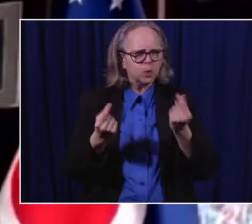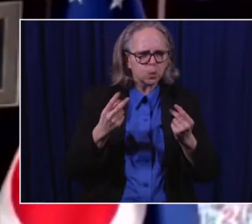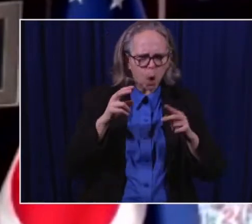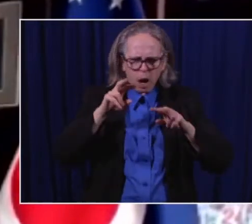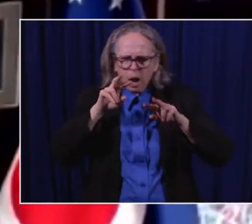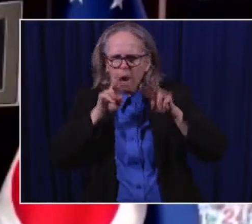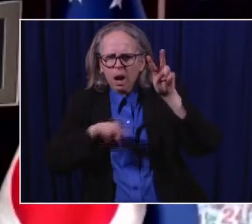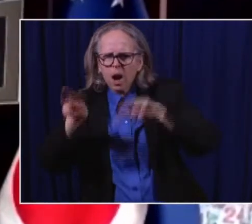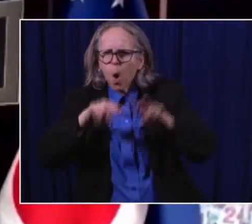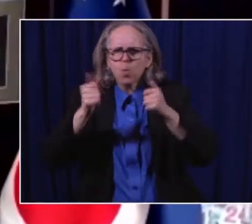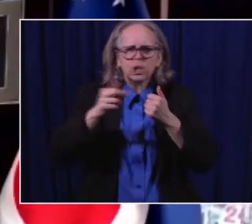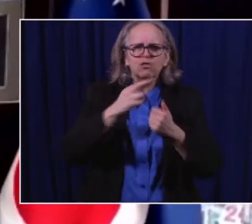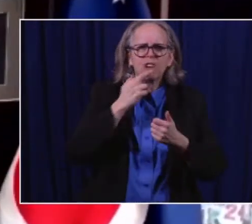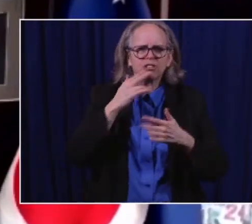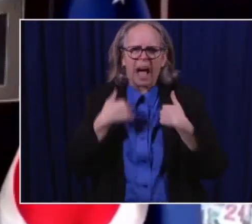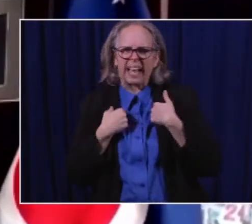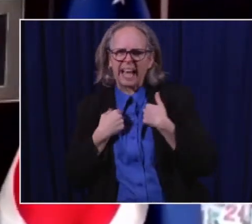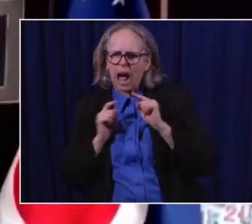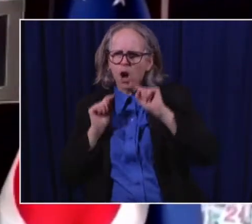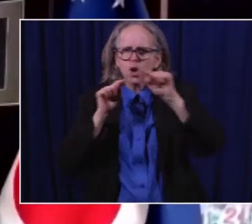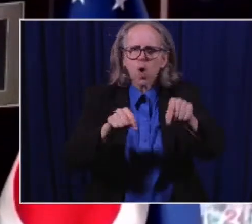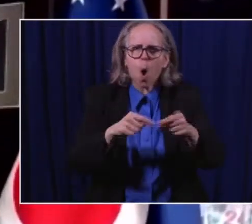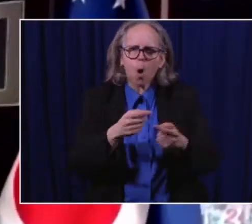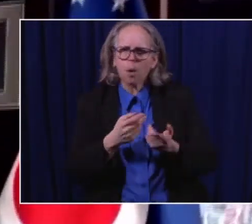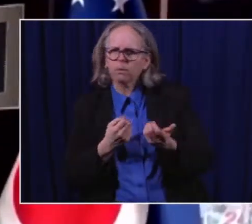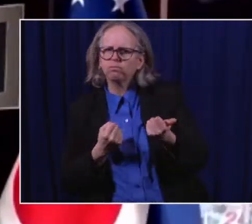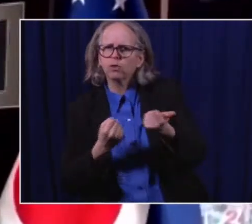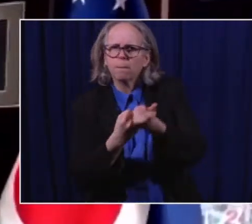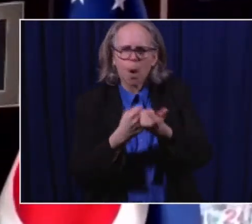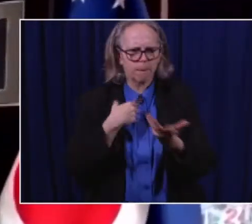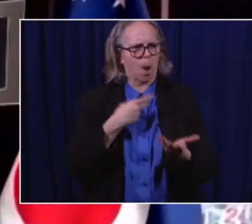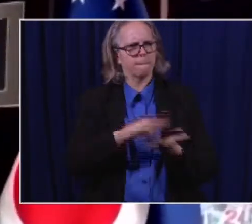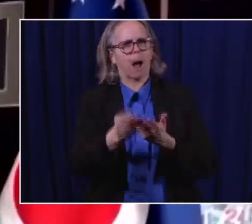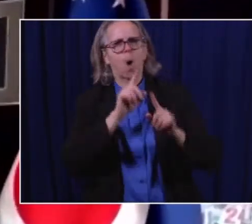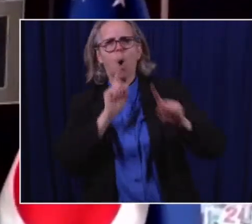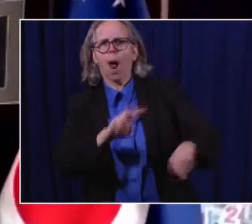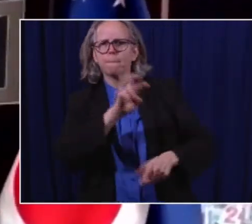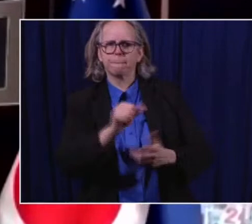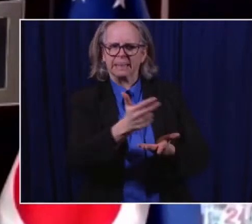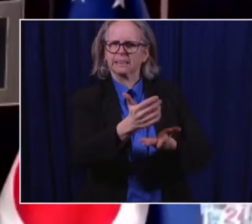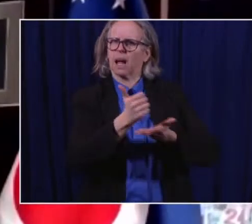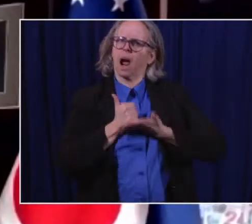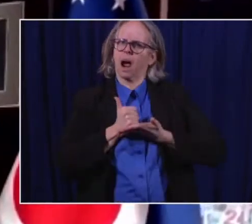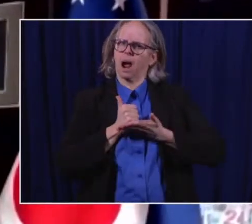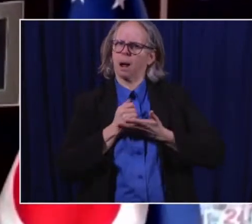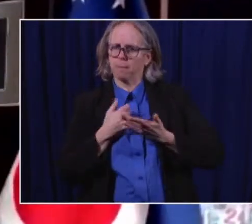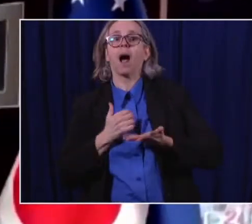employee relief. So I want to highlight those things. It is